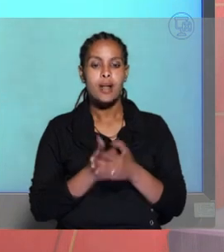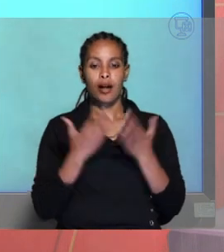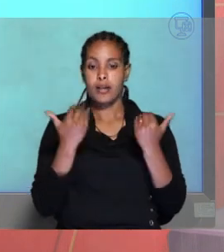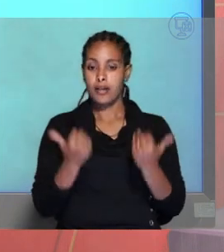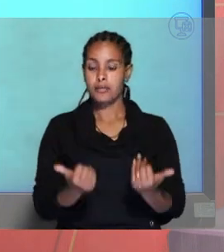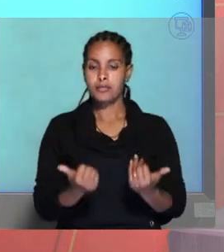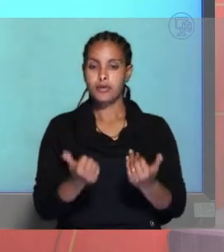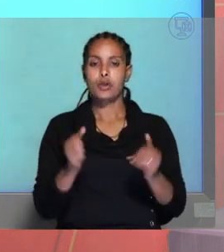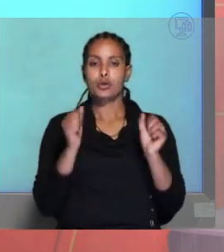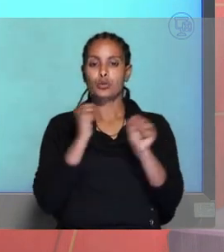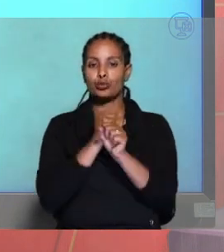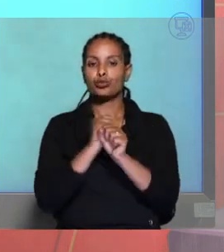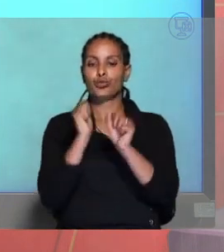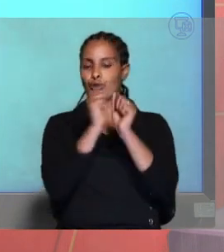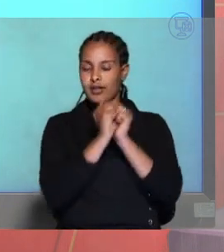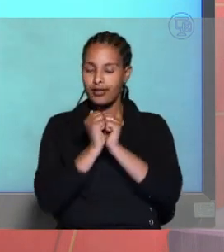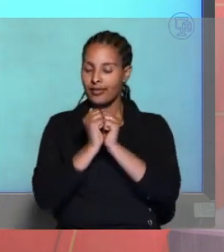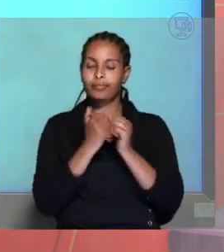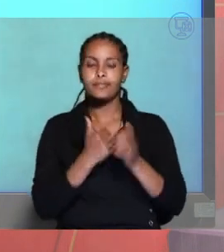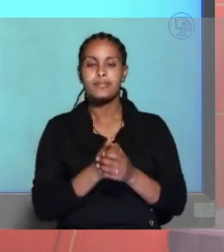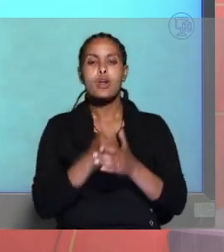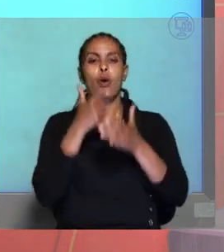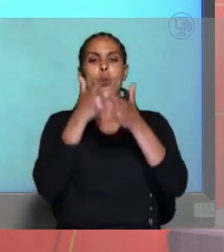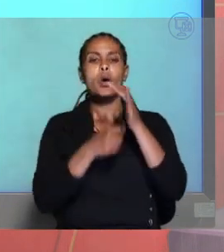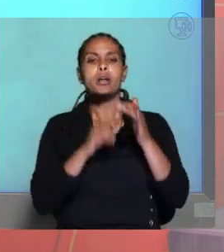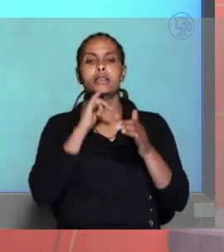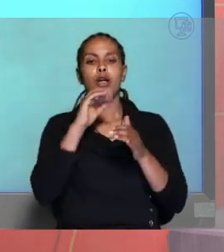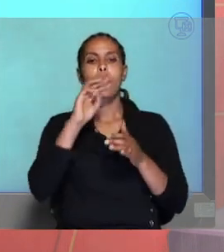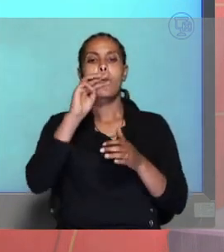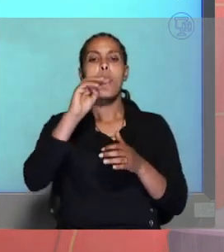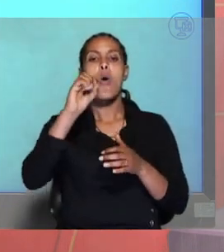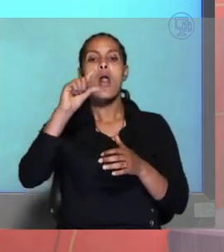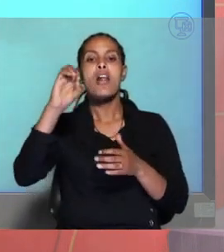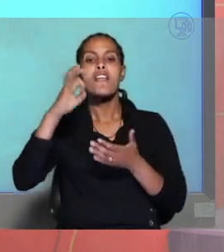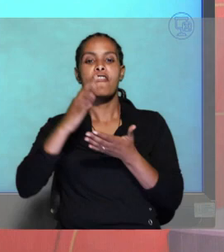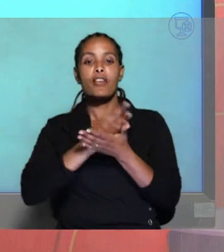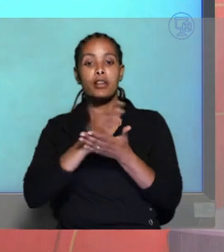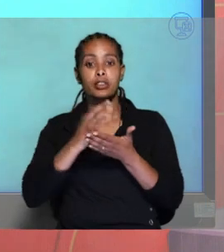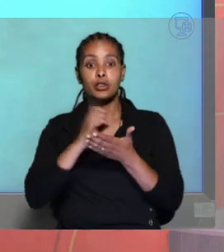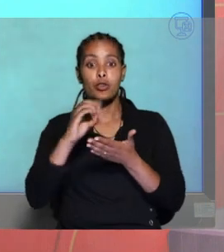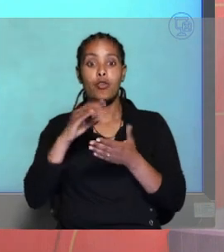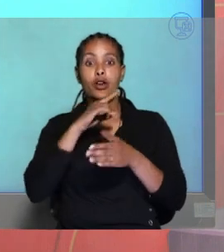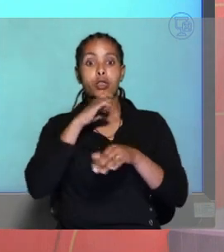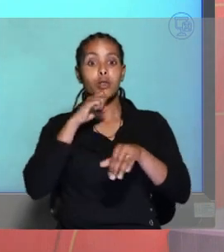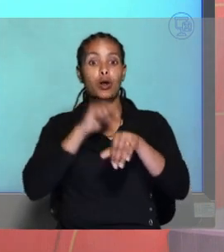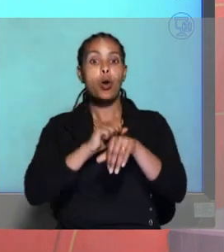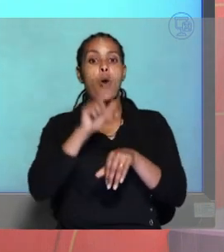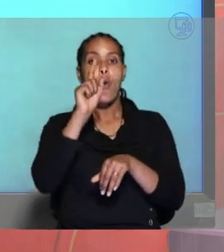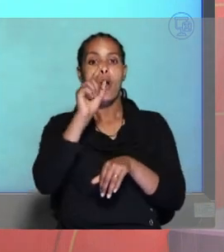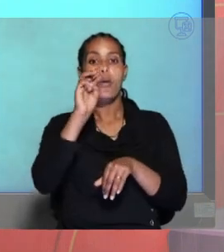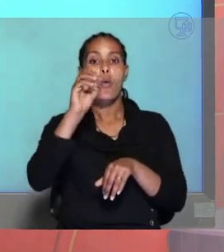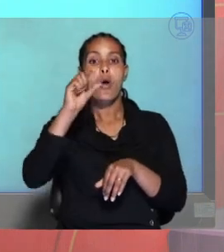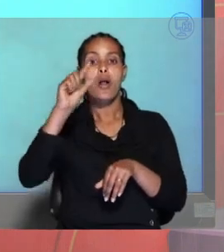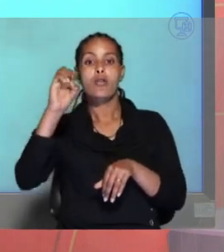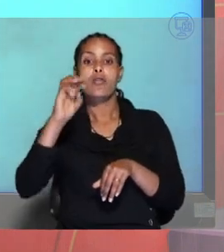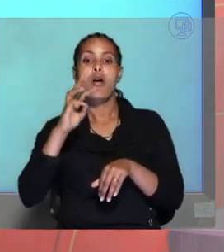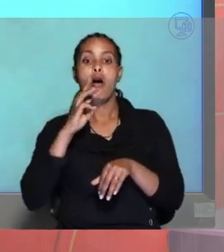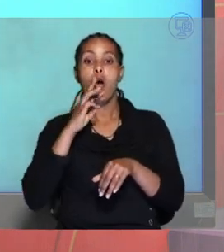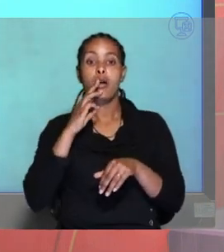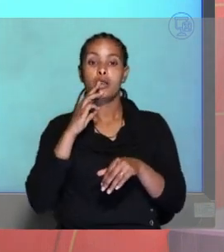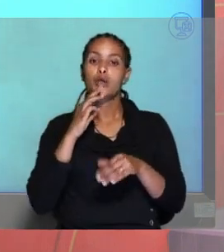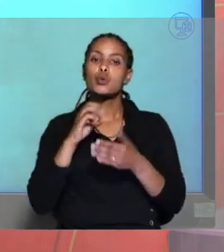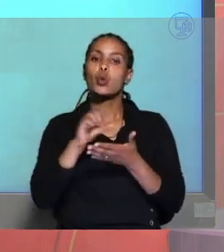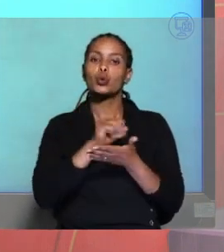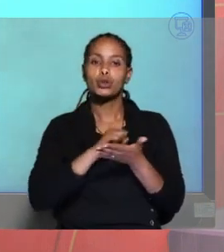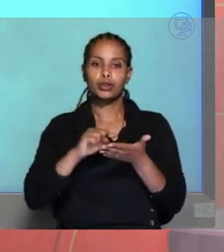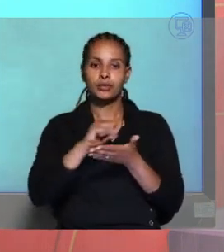Let us do together. What is the mole fraction of a solid in 1 molar aqueous